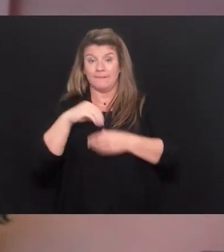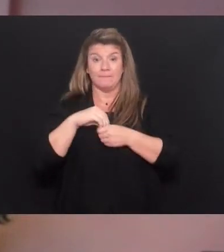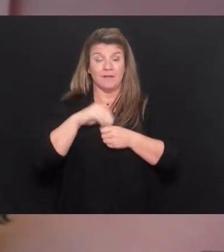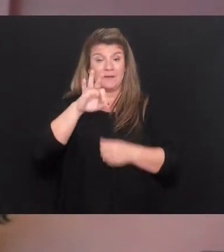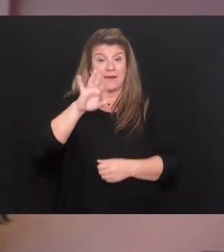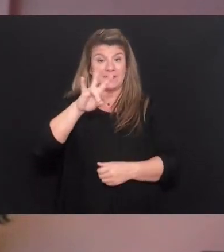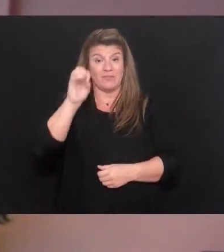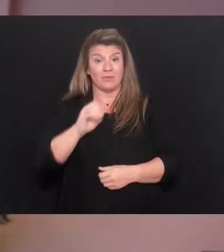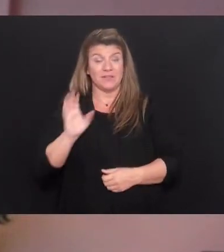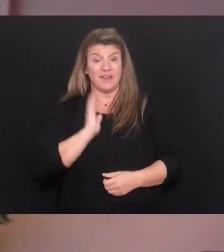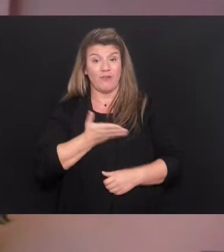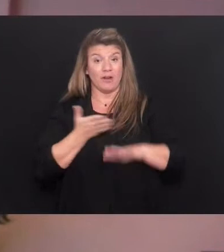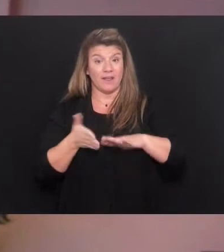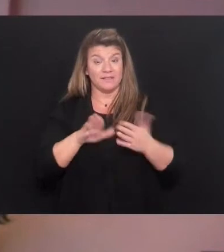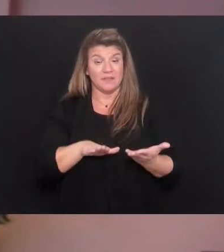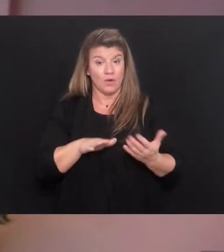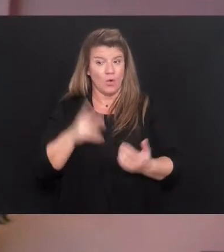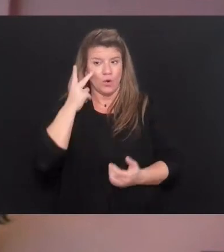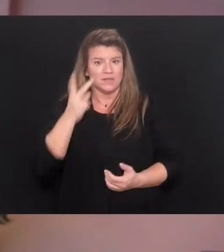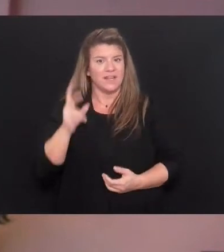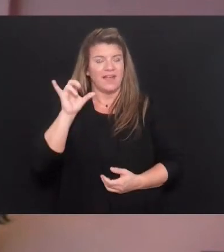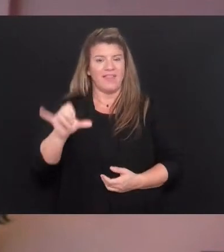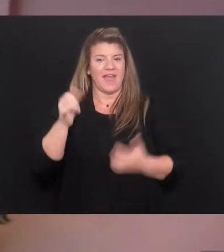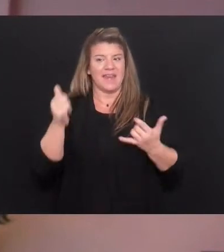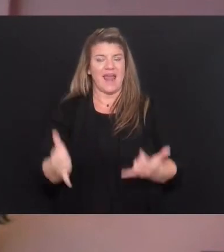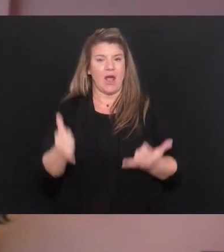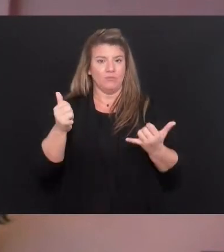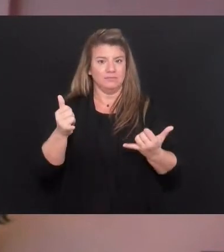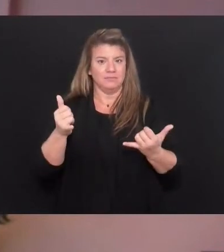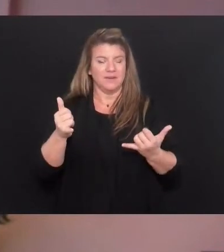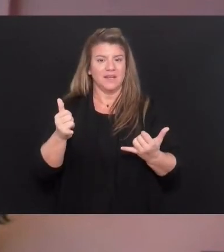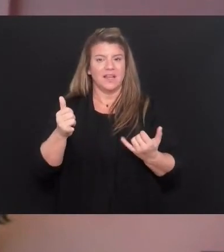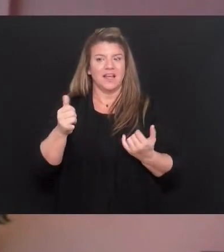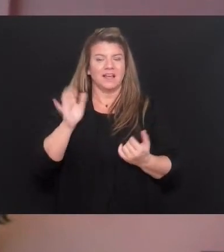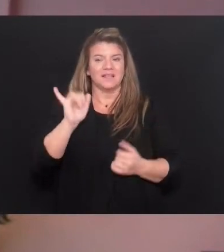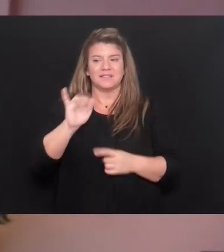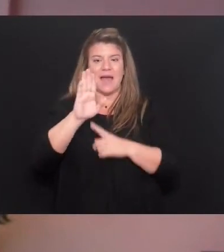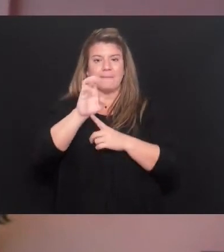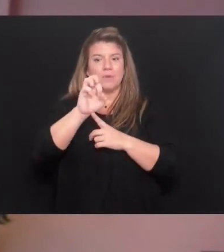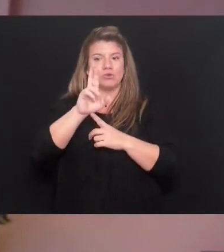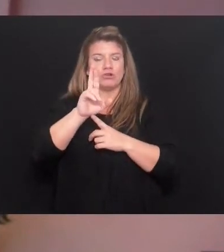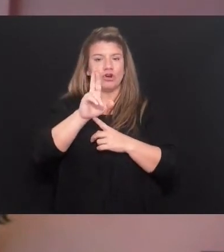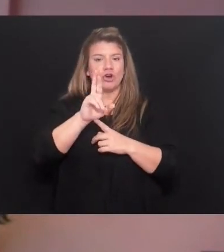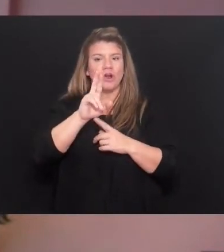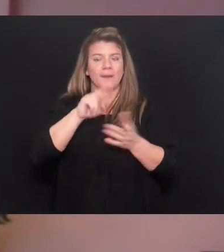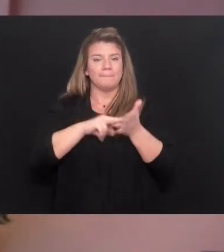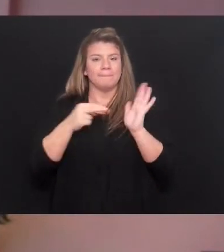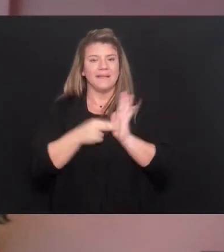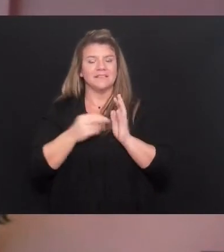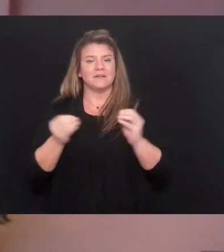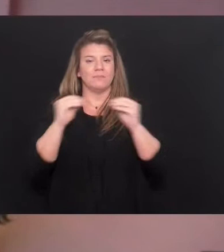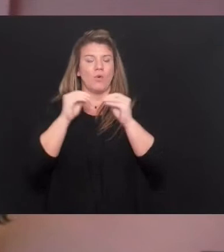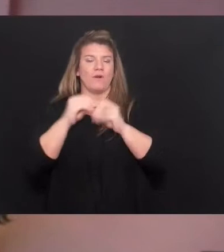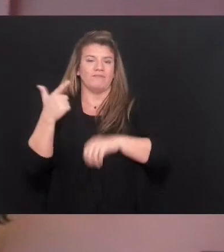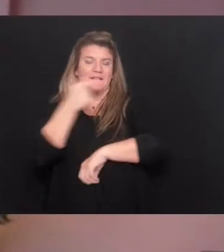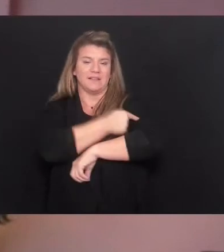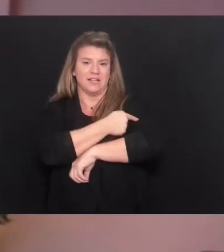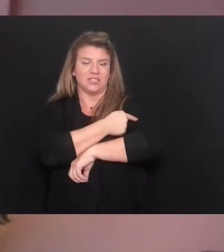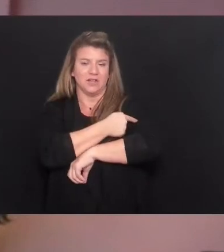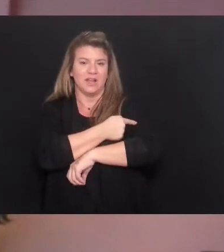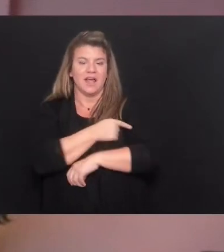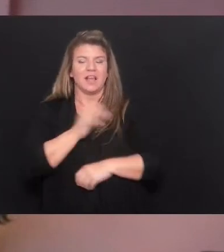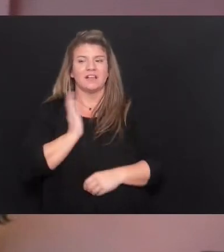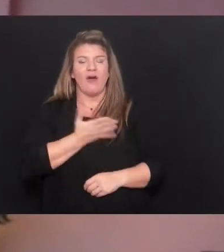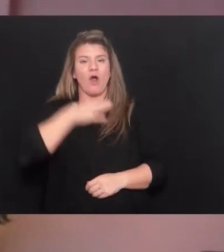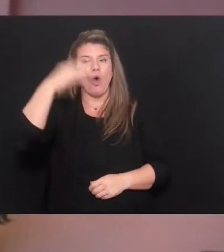97% of our deaths. Certainly we're seeing younger people now because the group that's not fully vaccinated tends to be younger. Our older West Virginians